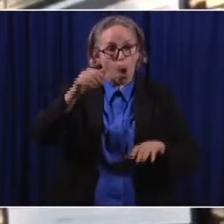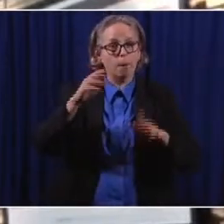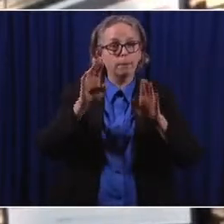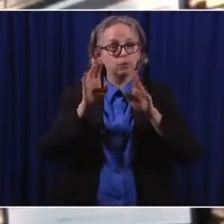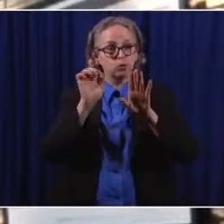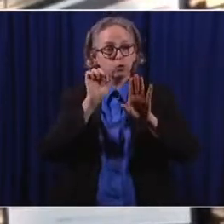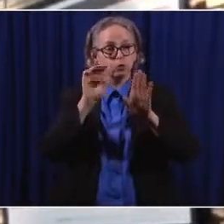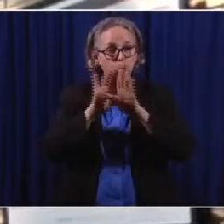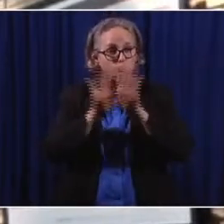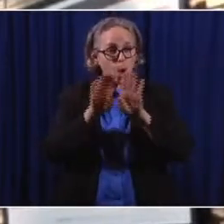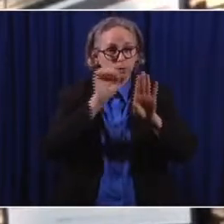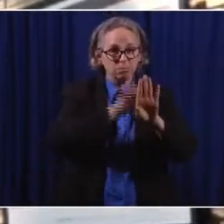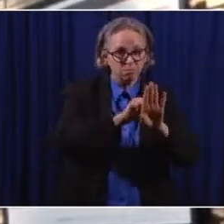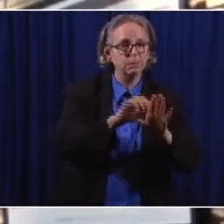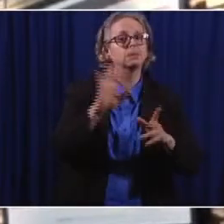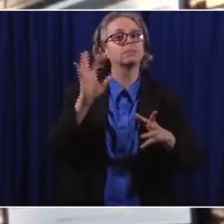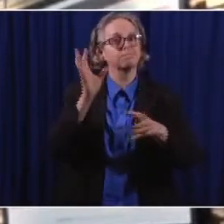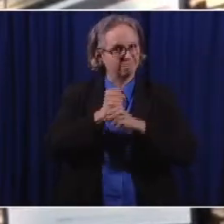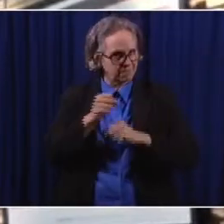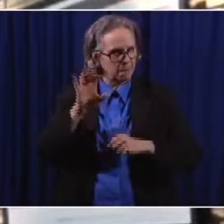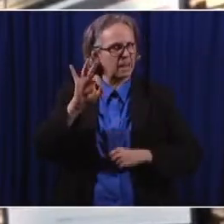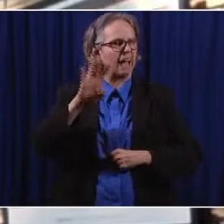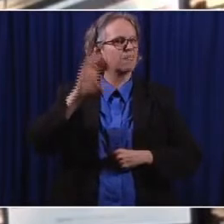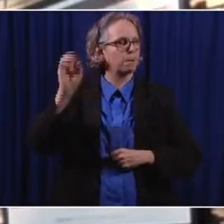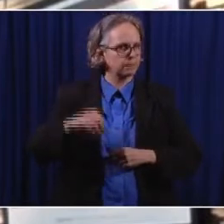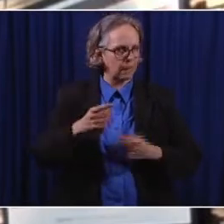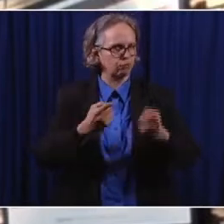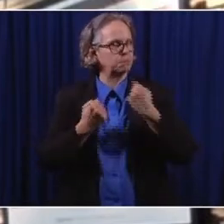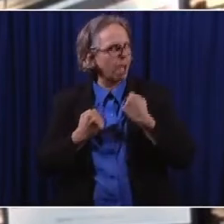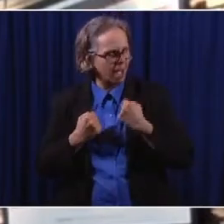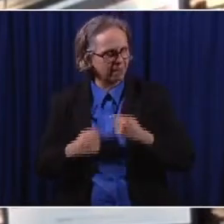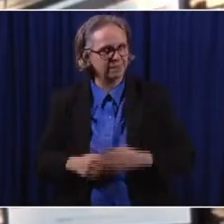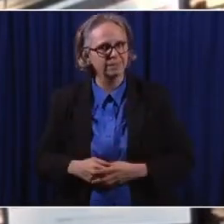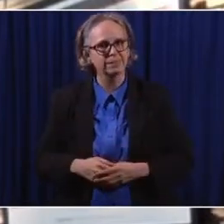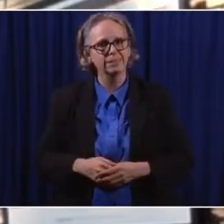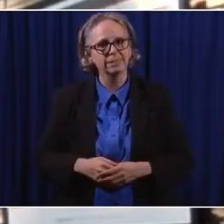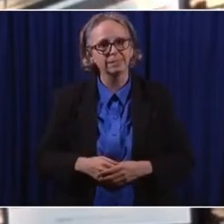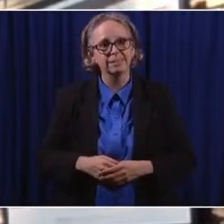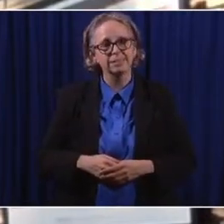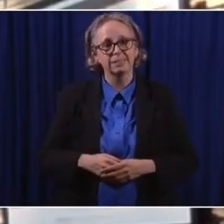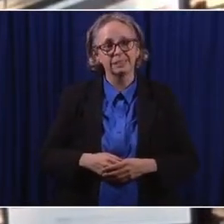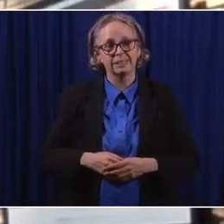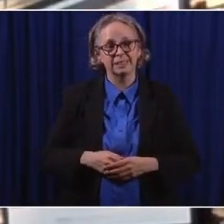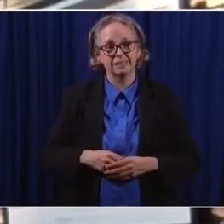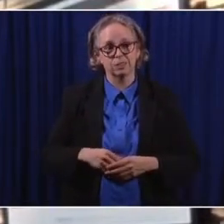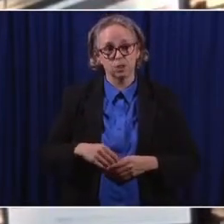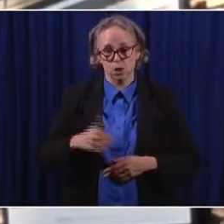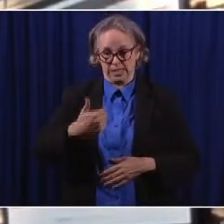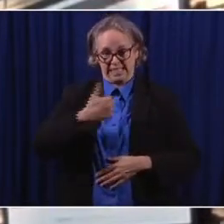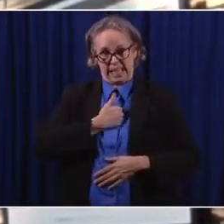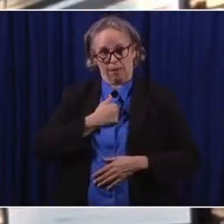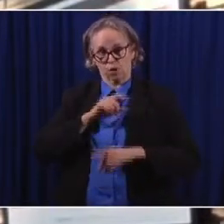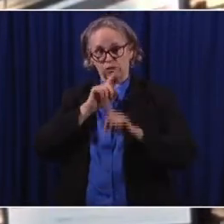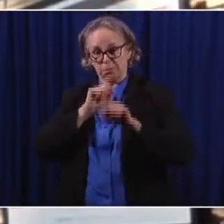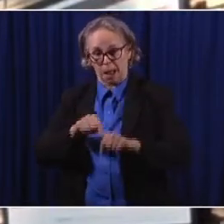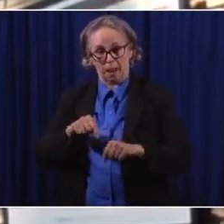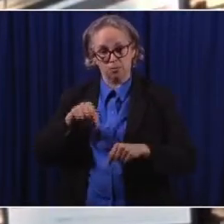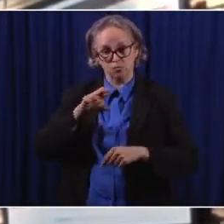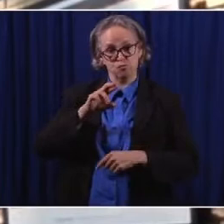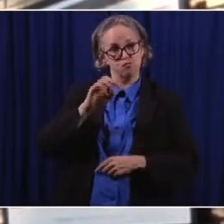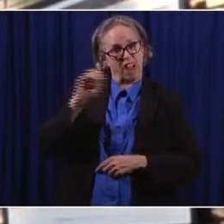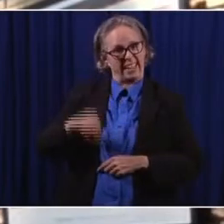response rate 10 years ago. But I got to tell you, in our self-response rate, Governor, we're still behind the state up